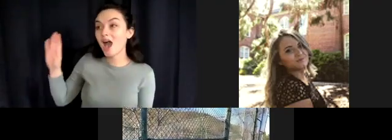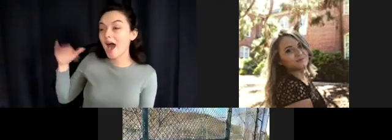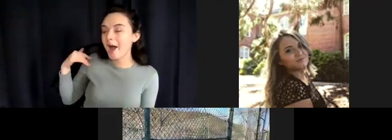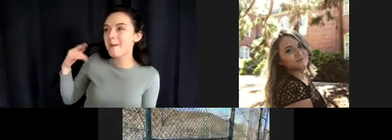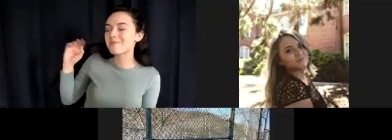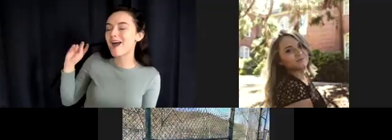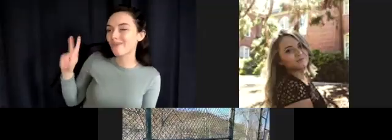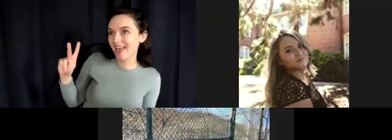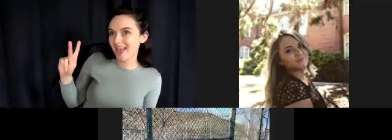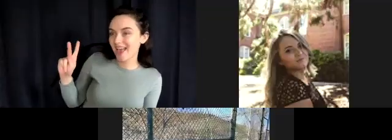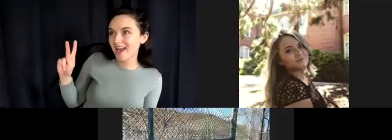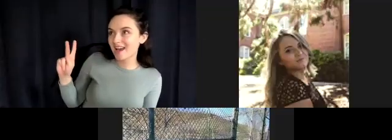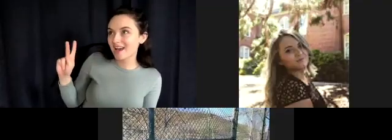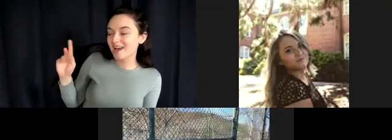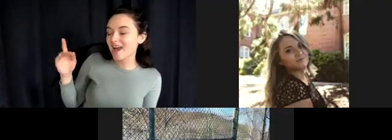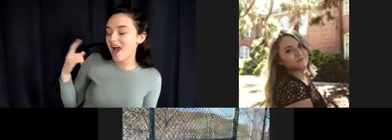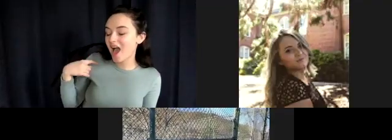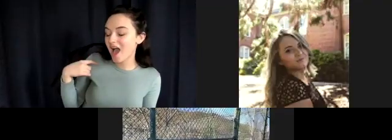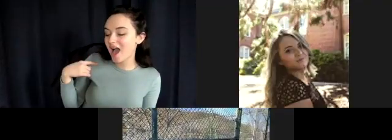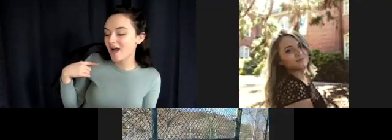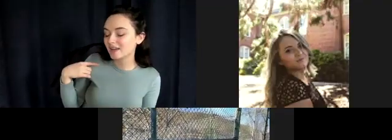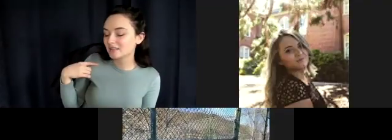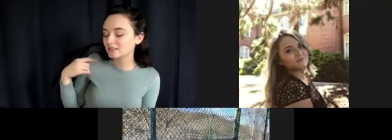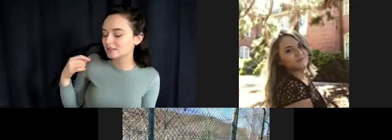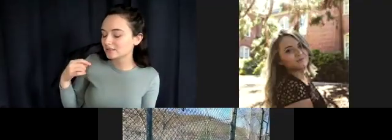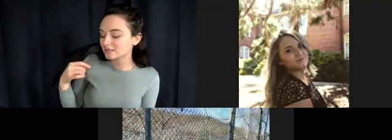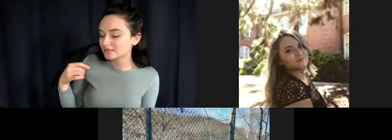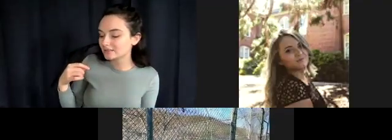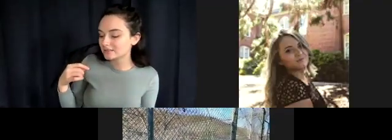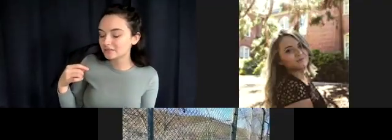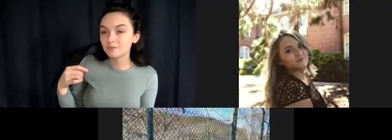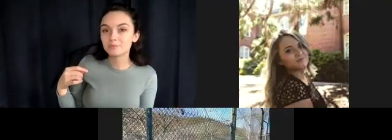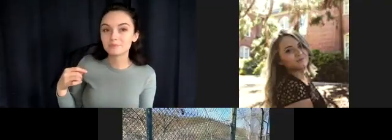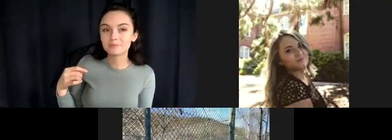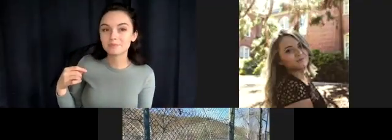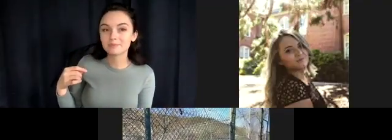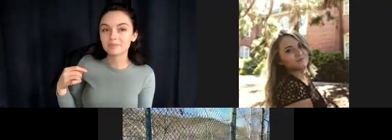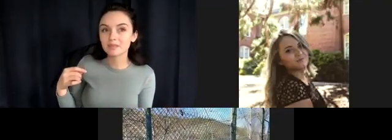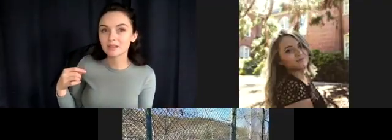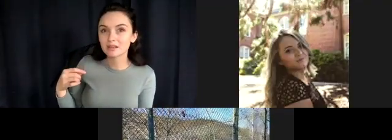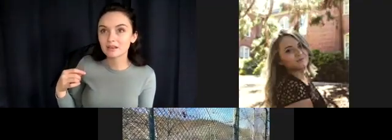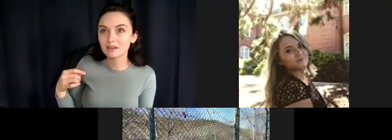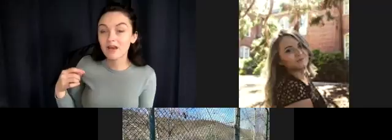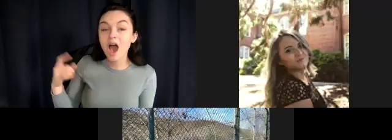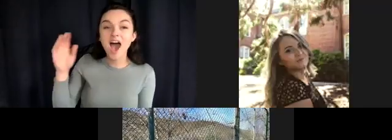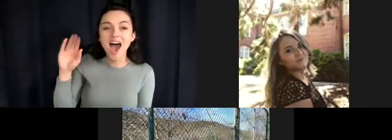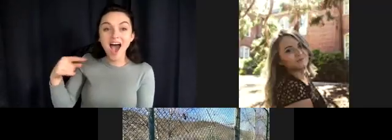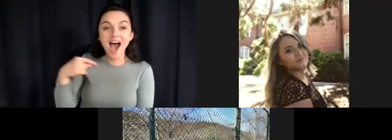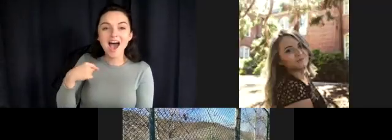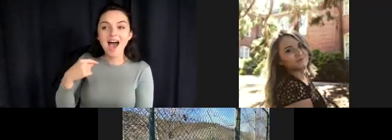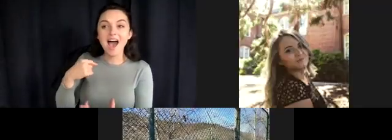Okay, so I was going to ask how